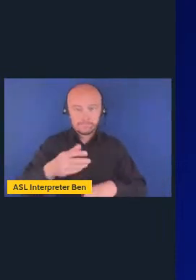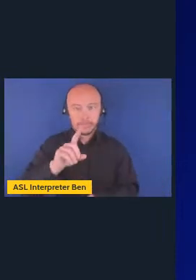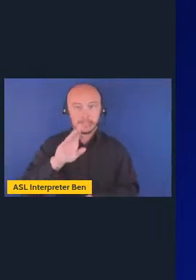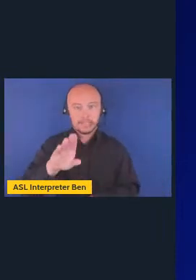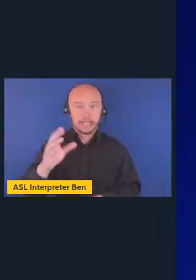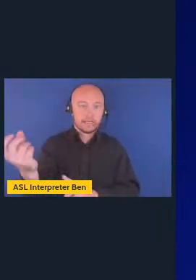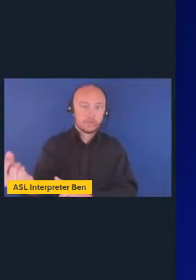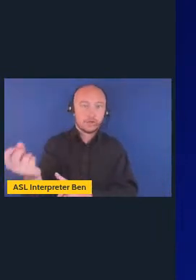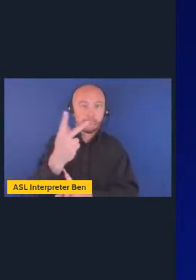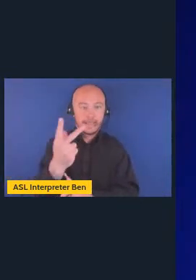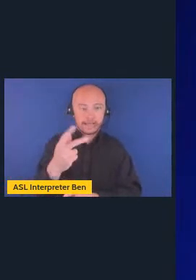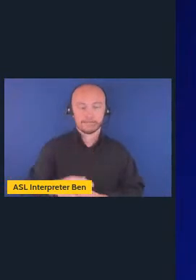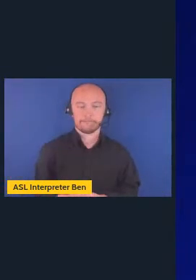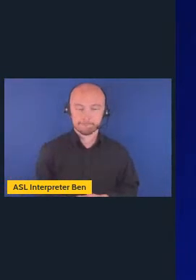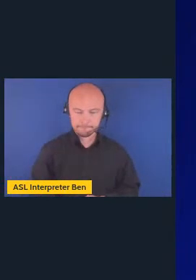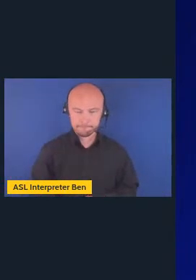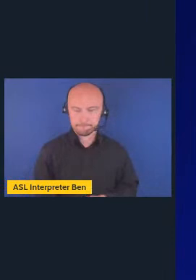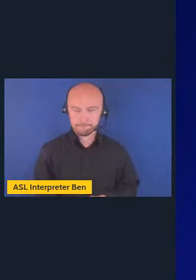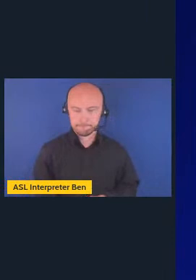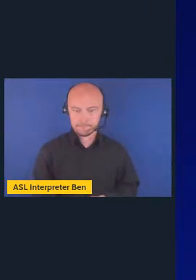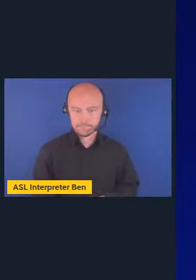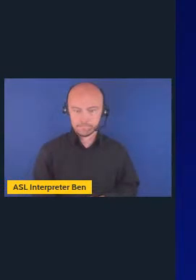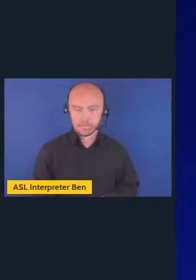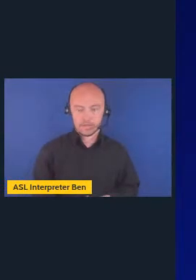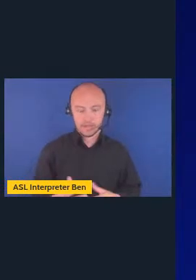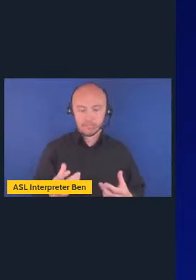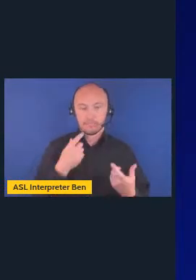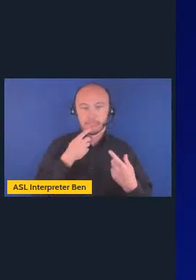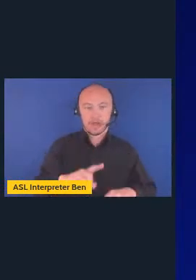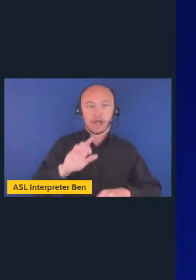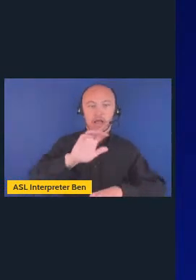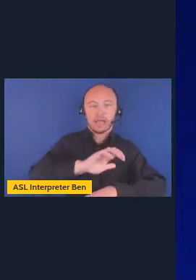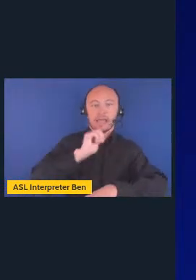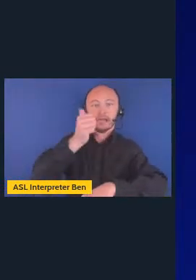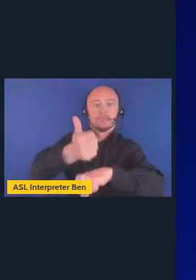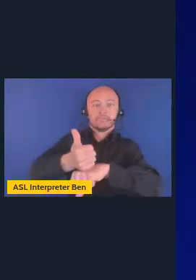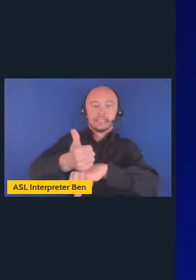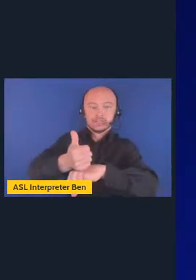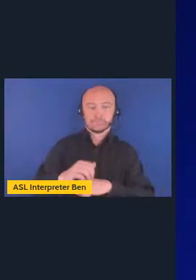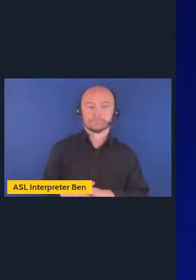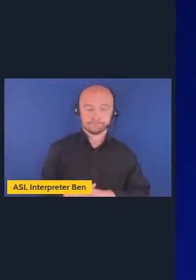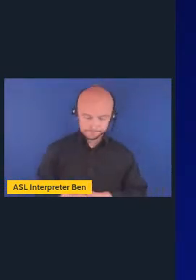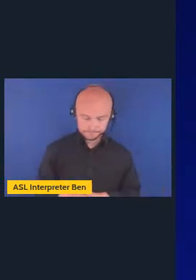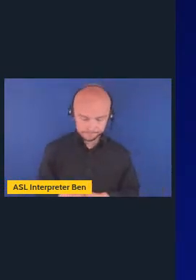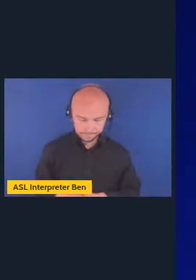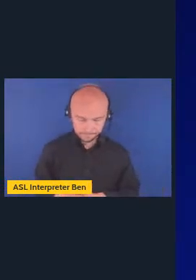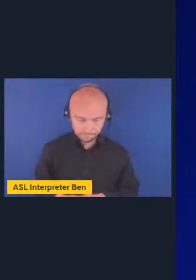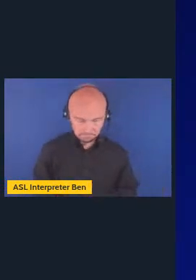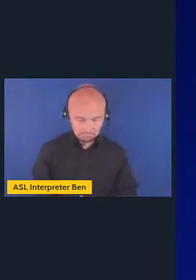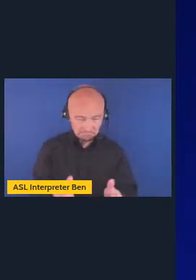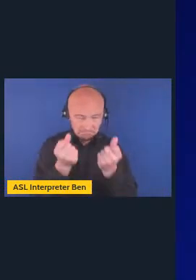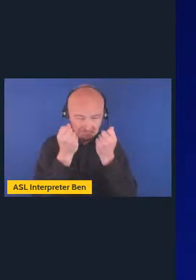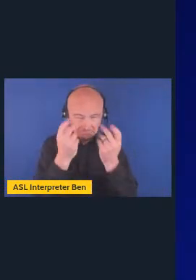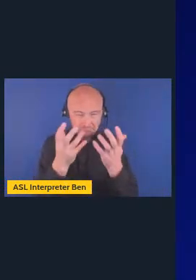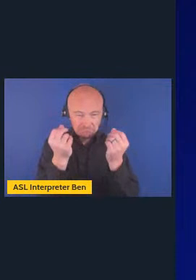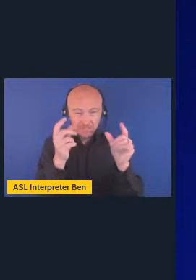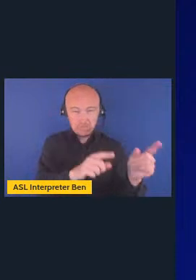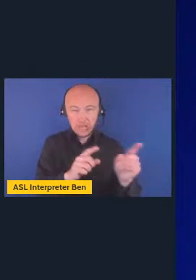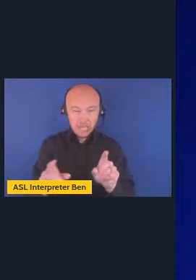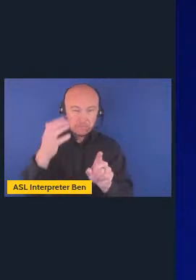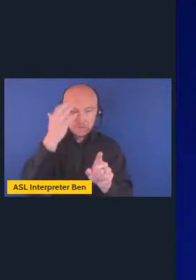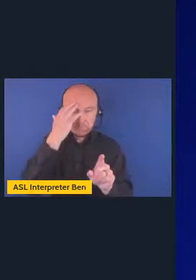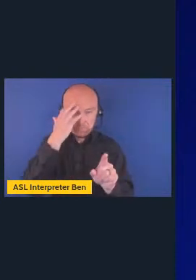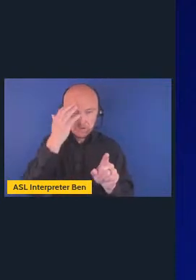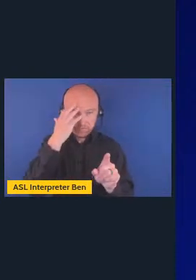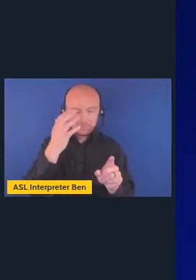your data store. And here's the implementation of your aggregator. Now, there's a lot going on here, I know.